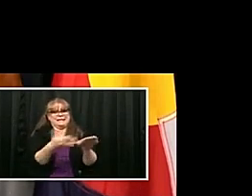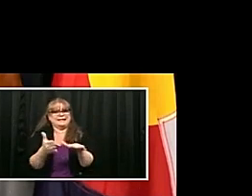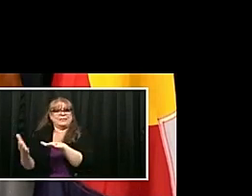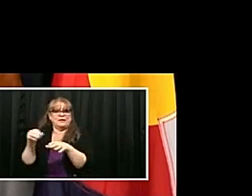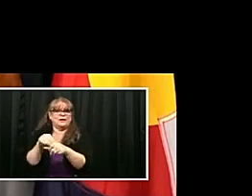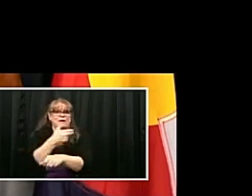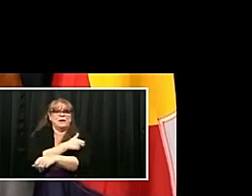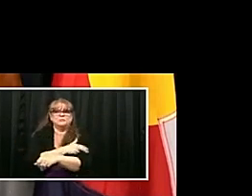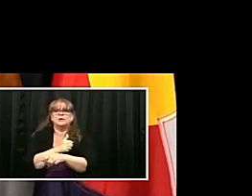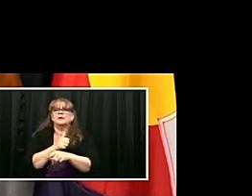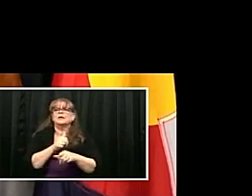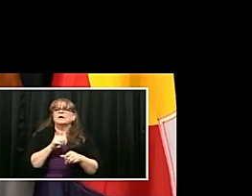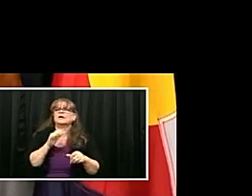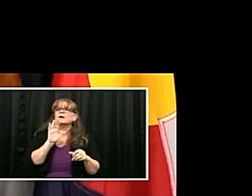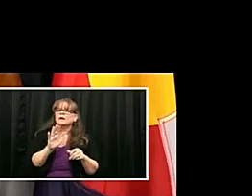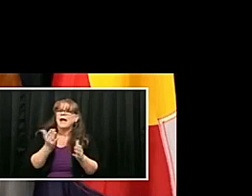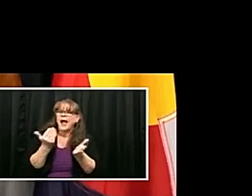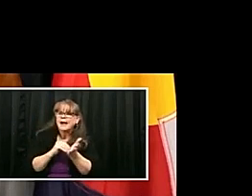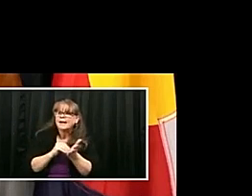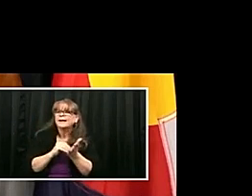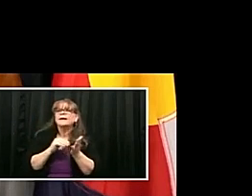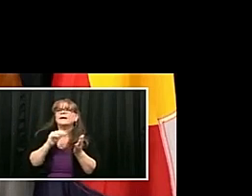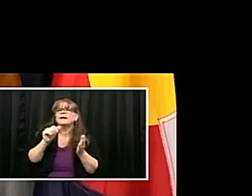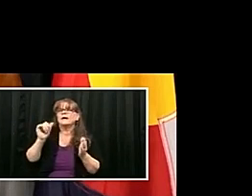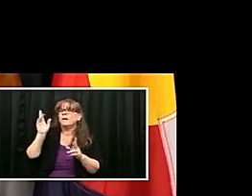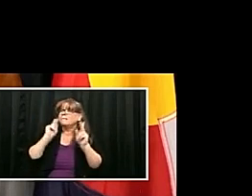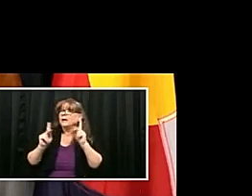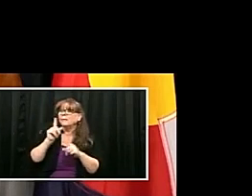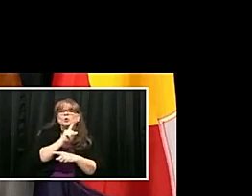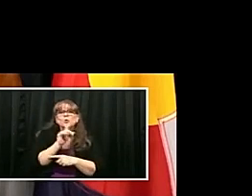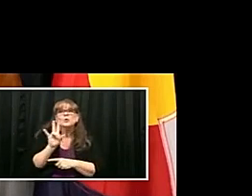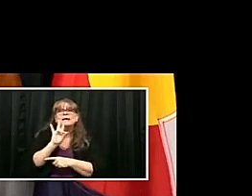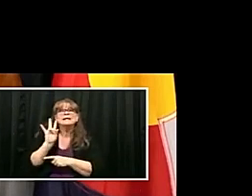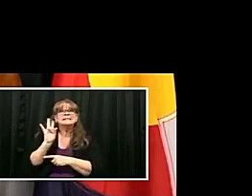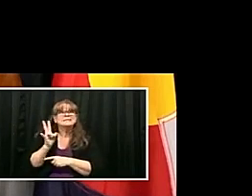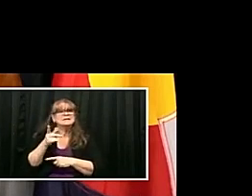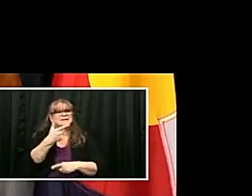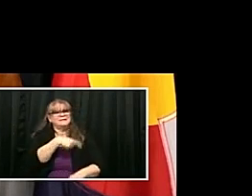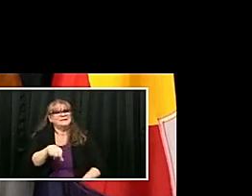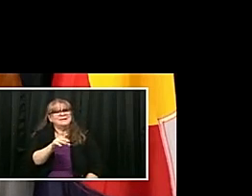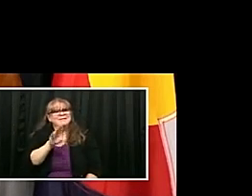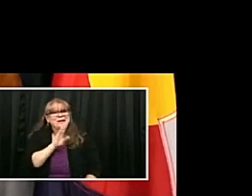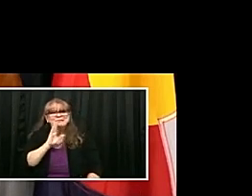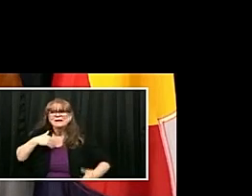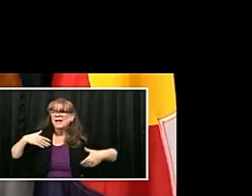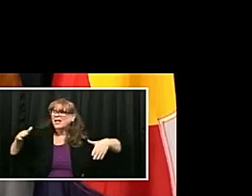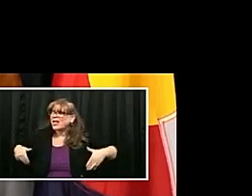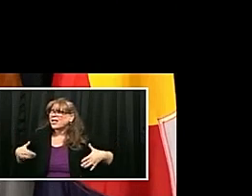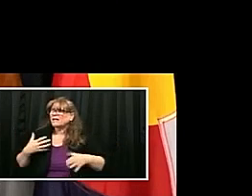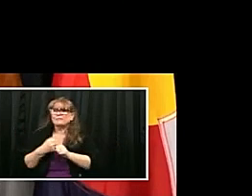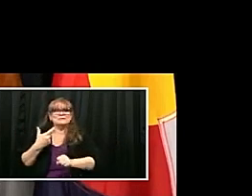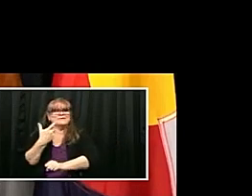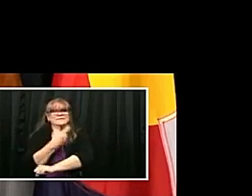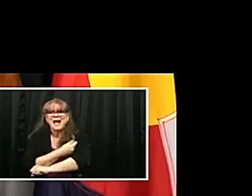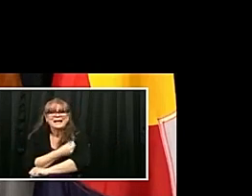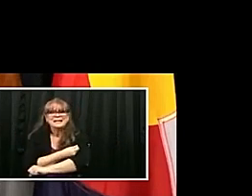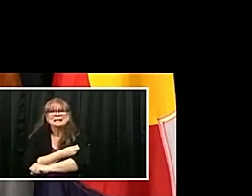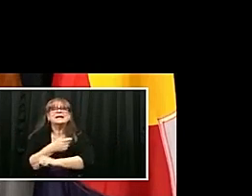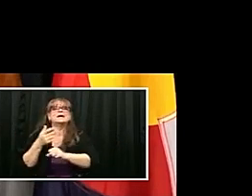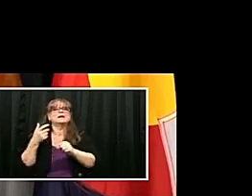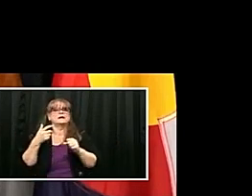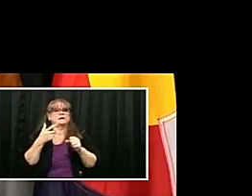that for some Coloradans over age 70, they're frustrated and confused about how to get the vaccine. While many have gotten it, I understand that others might be on